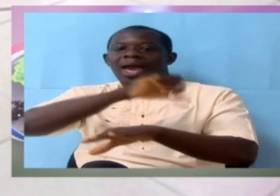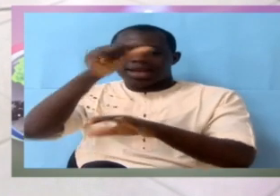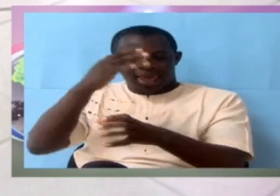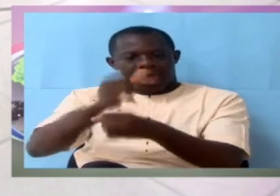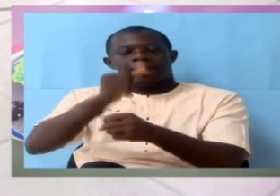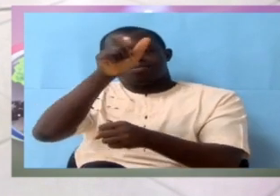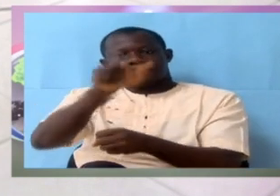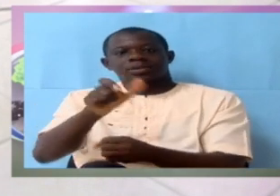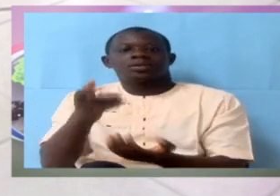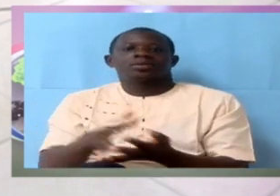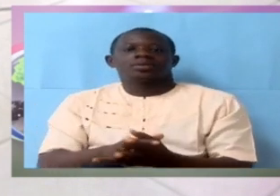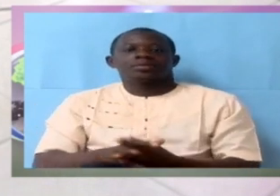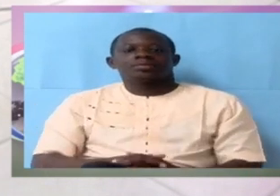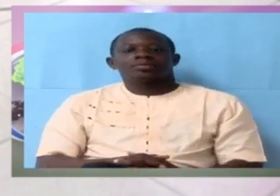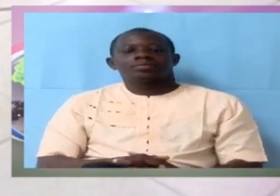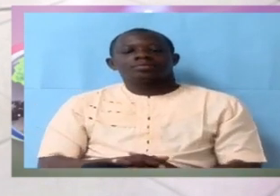person.